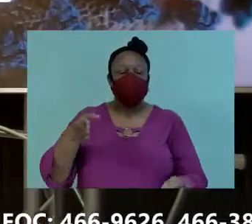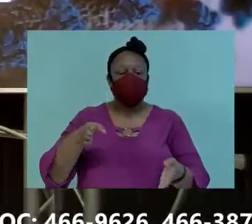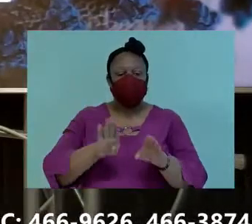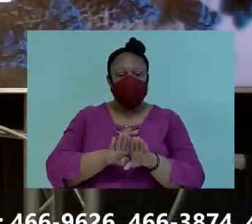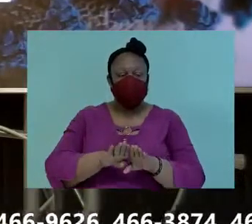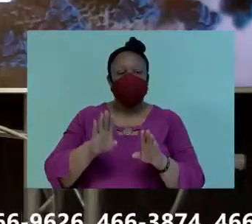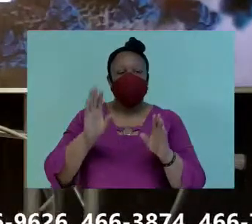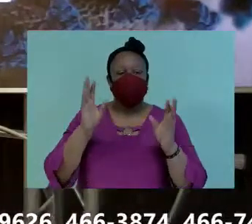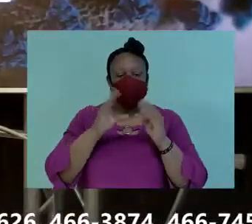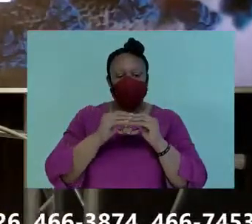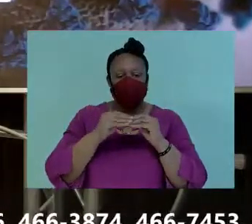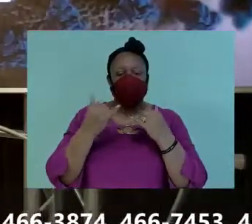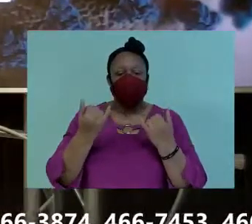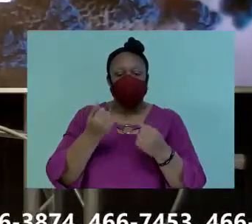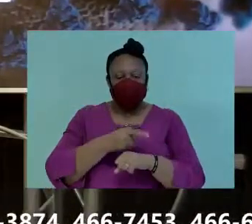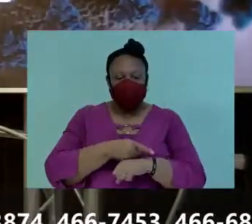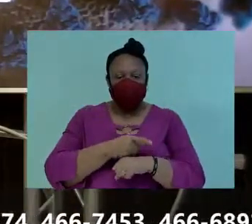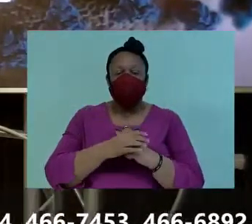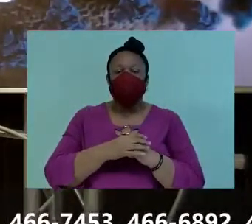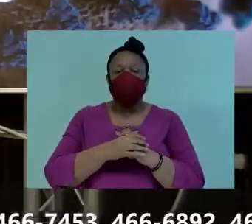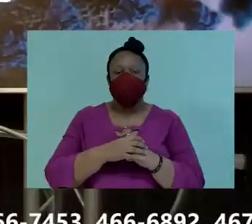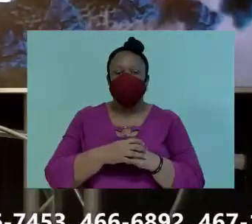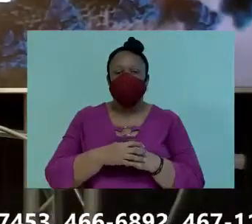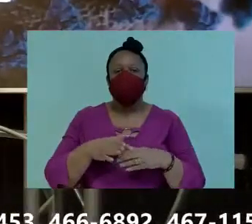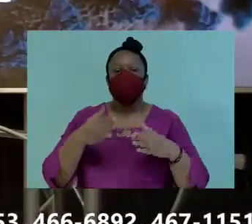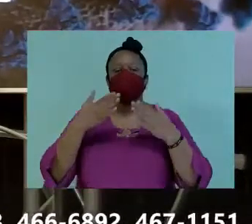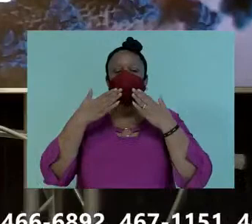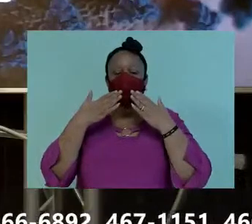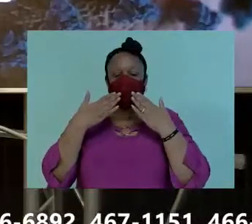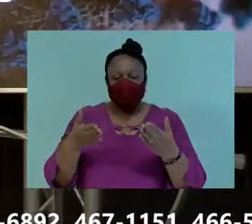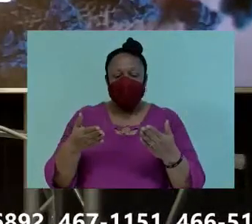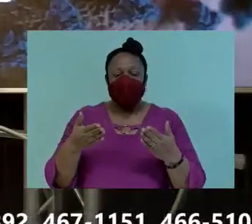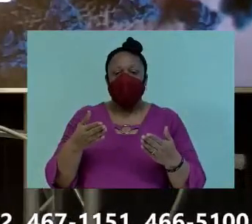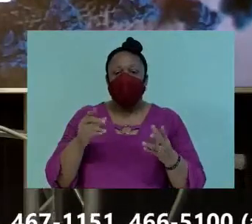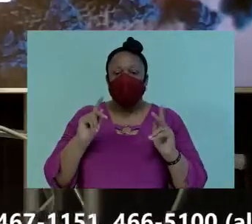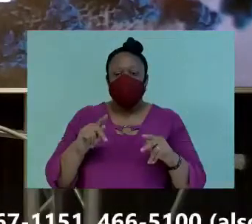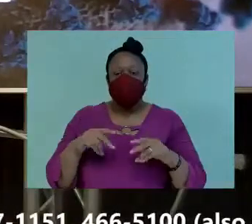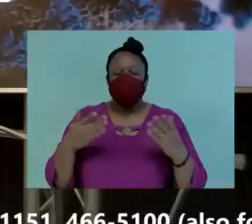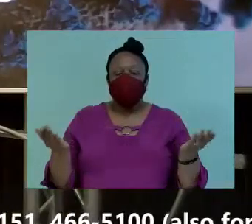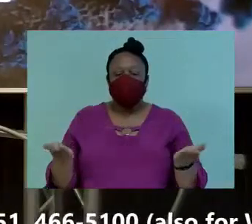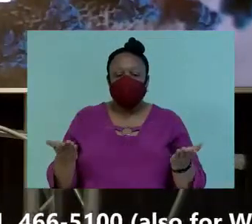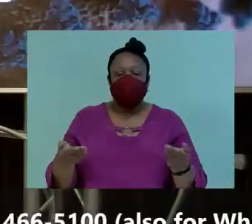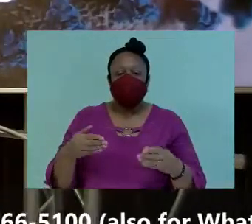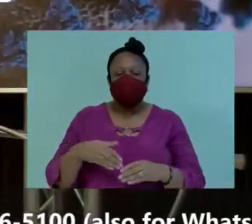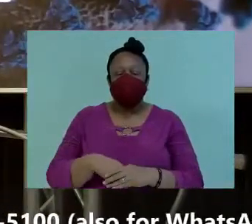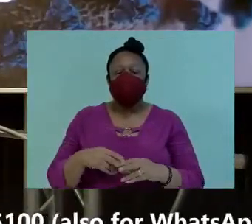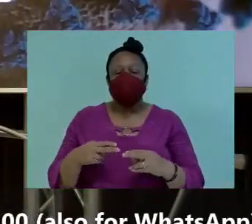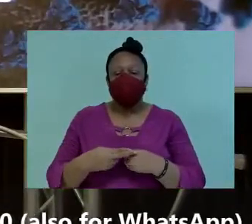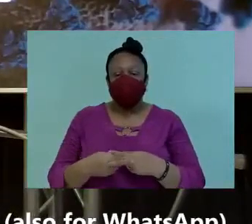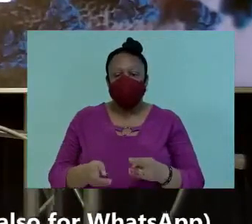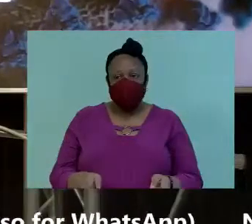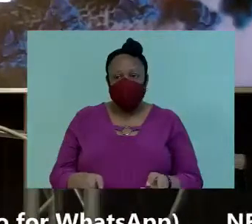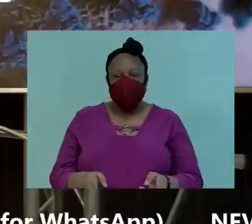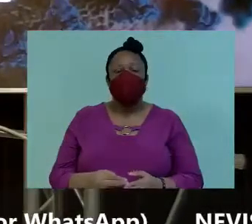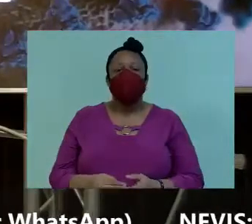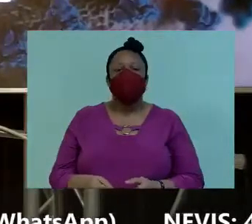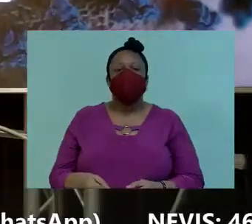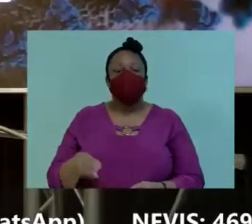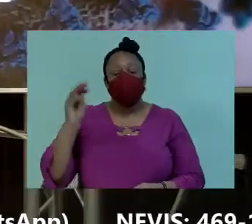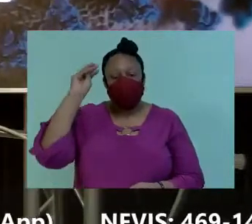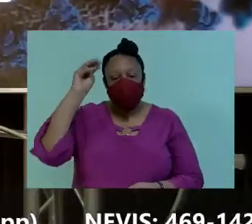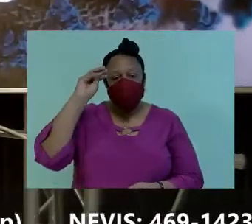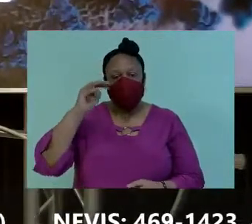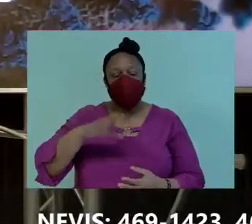We recognize and thank the Honorable Wendy Phipps, Minister of State with responsibility